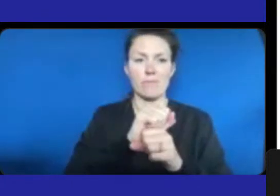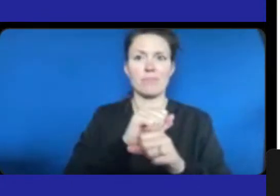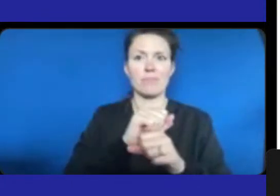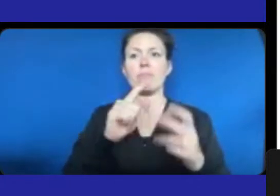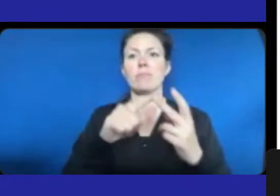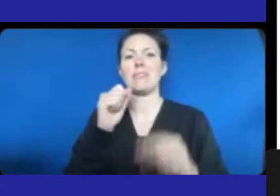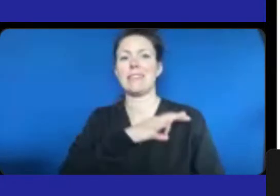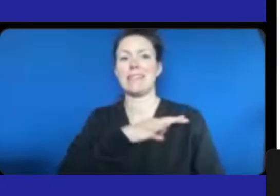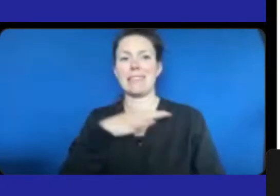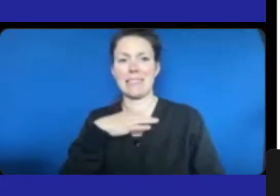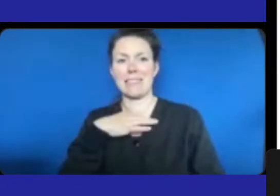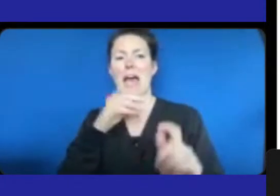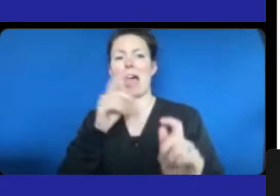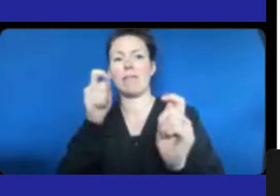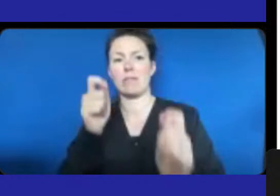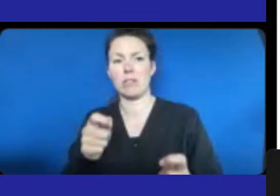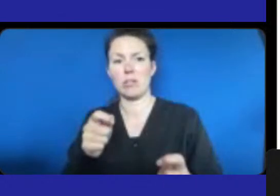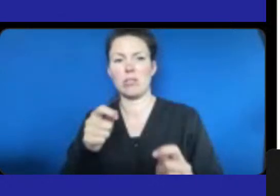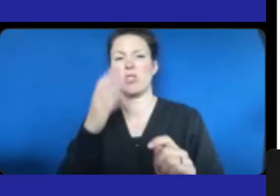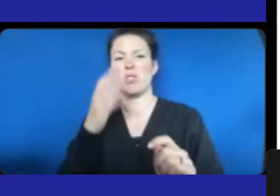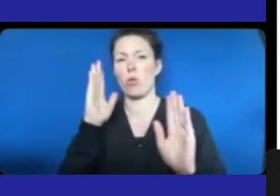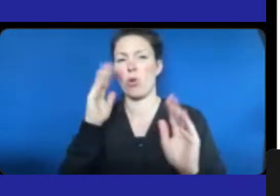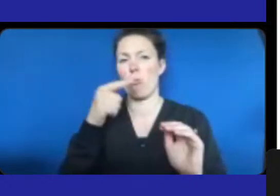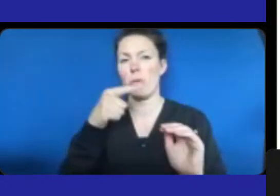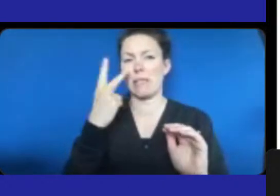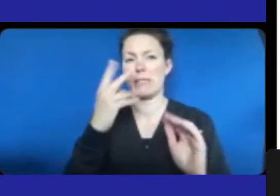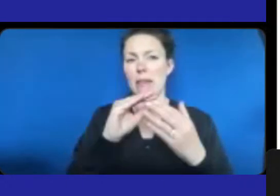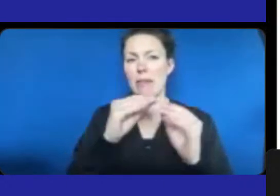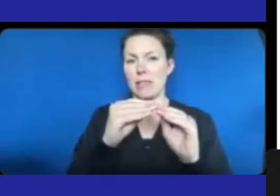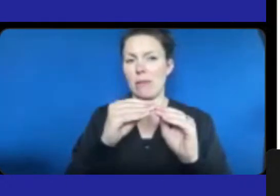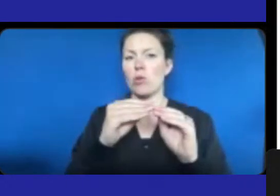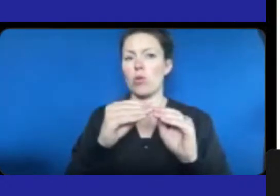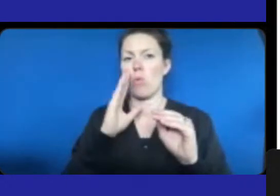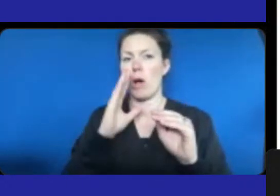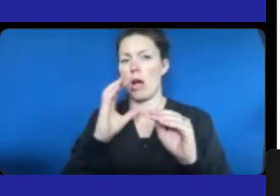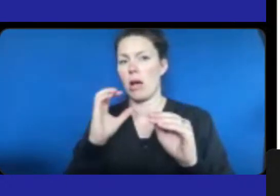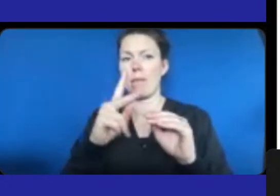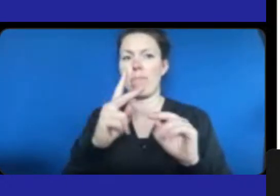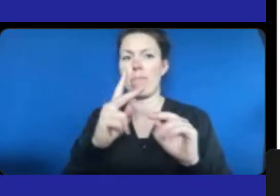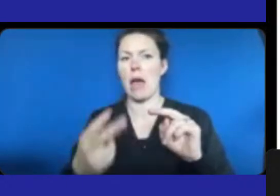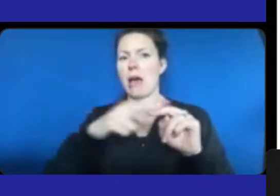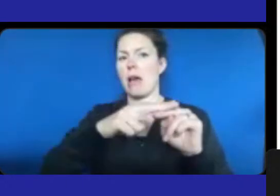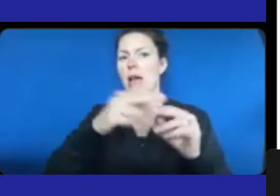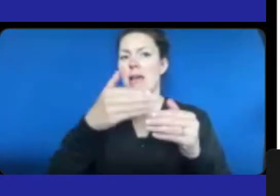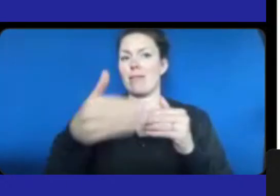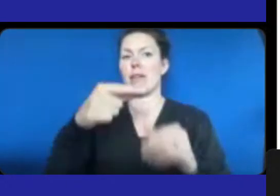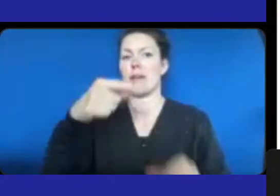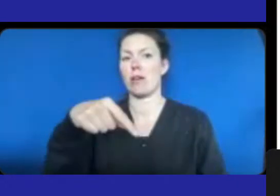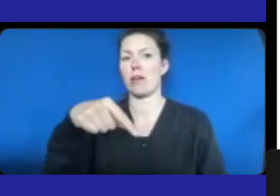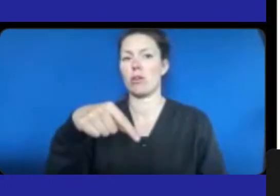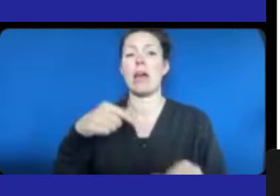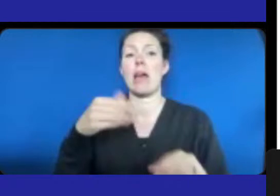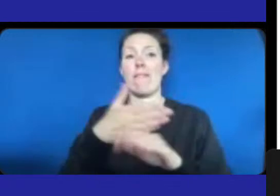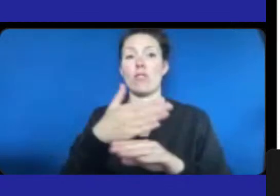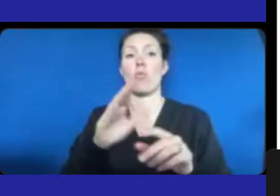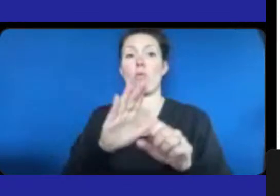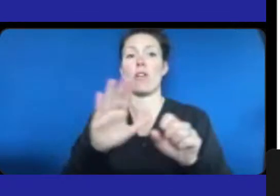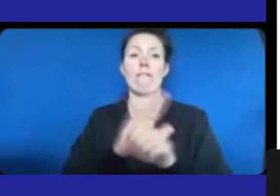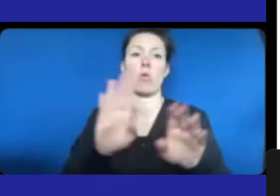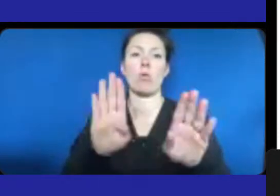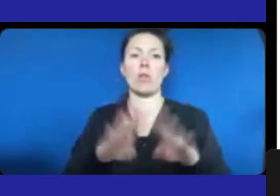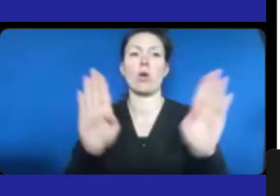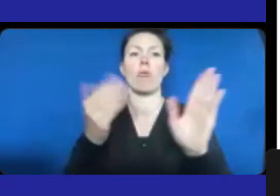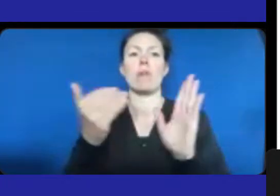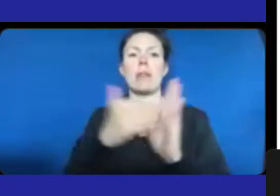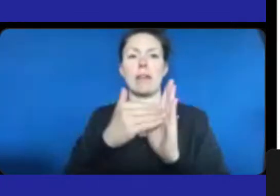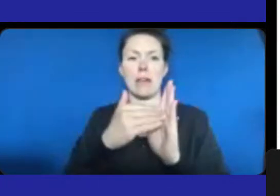are critical ones that we hope to see and expect to see bounce back in the coming quarter as we've reopened fully for ambulatory care and